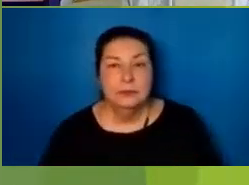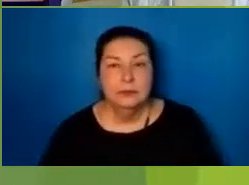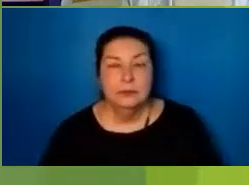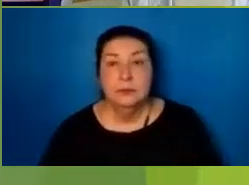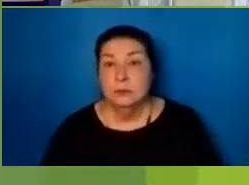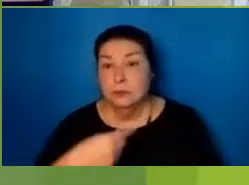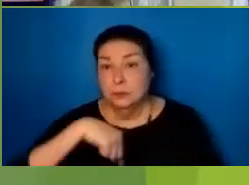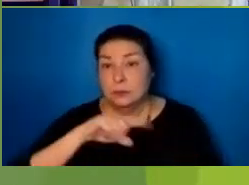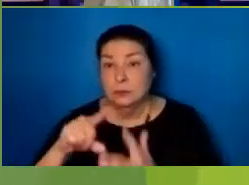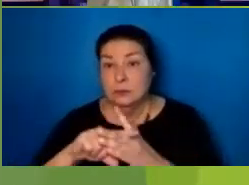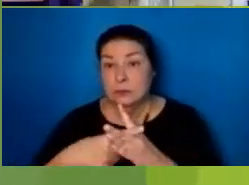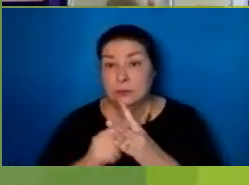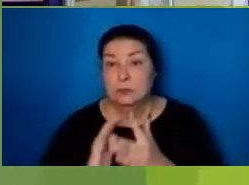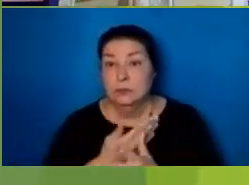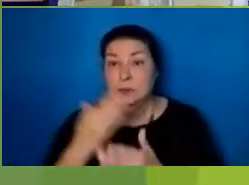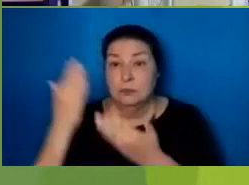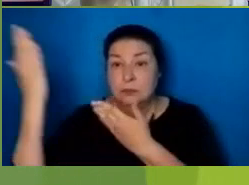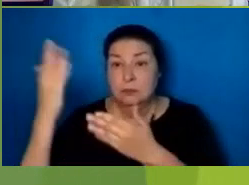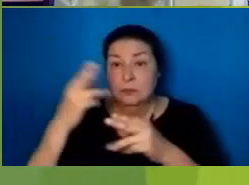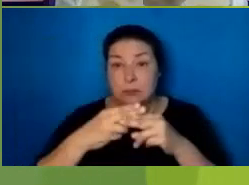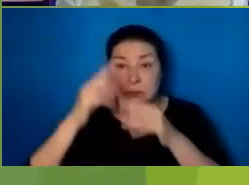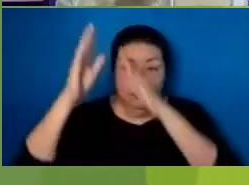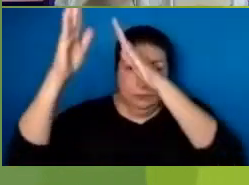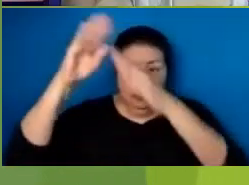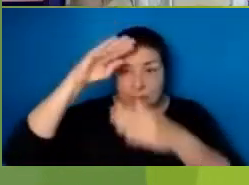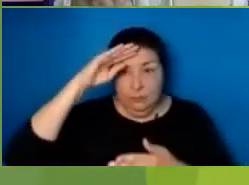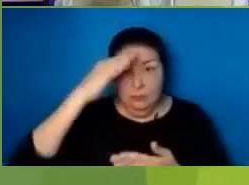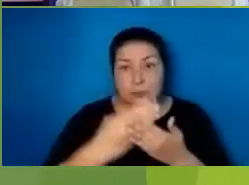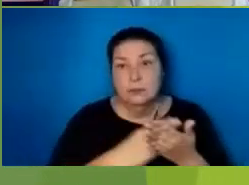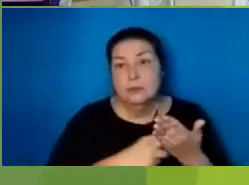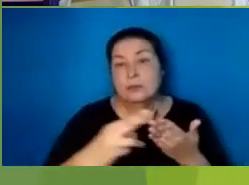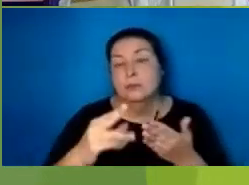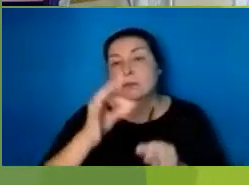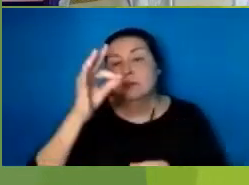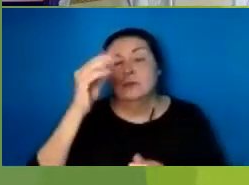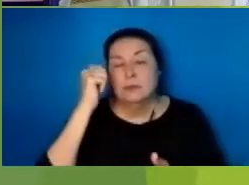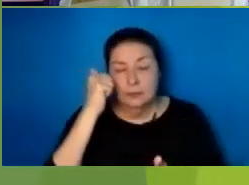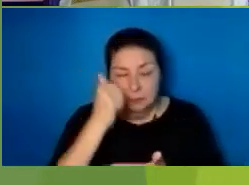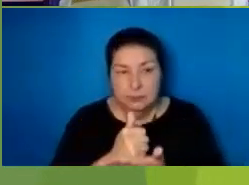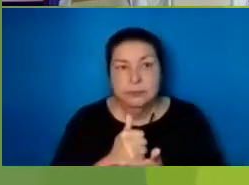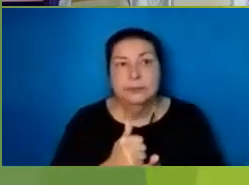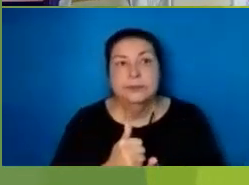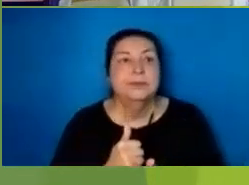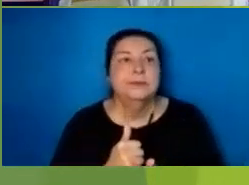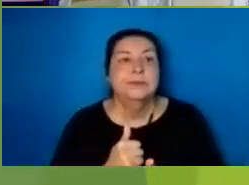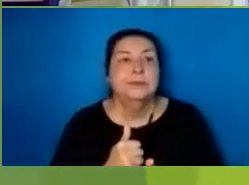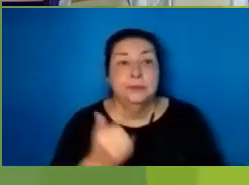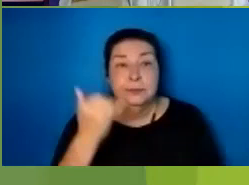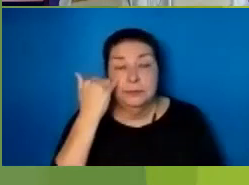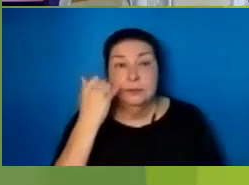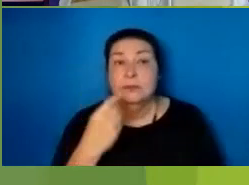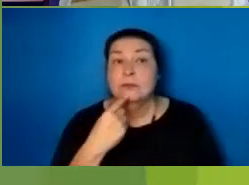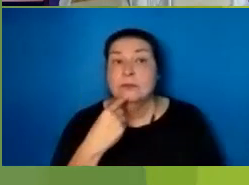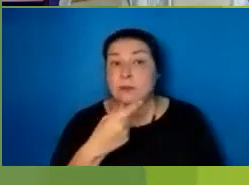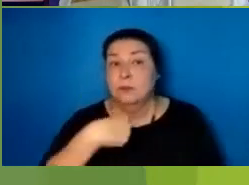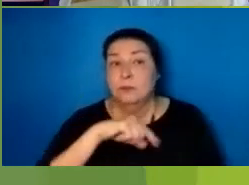In our service, in the name of the Father, and of the Son, and of the Holy Spirit. If we say we